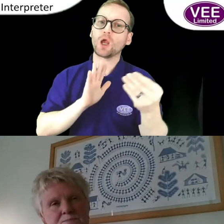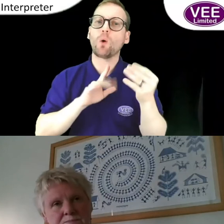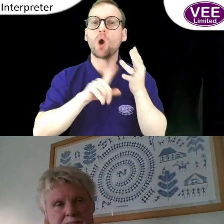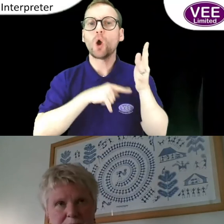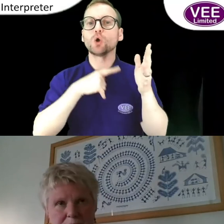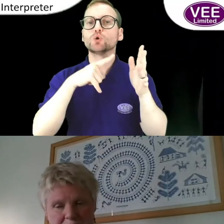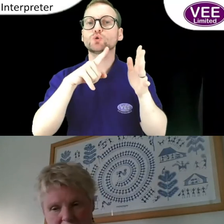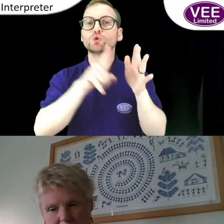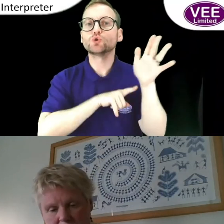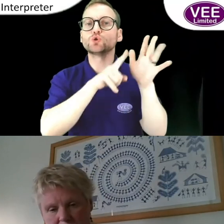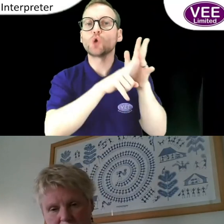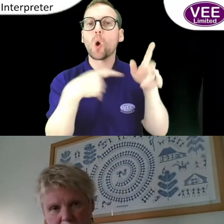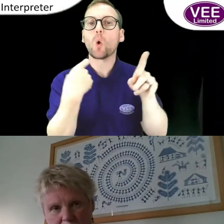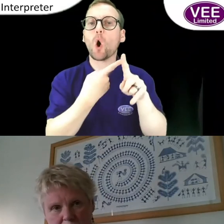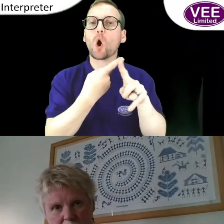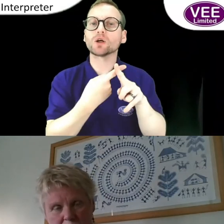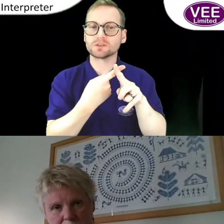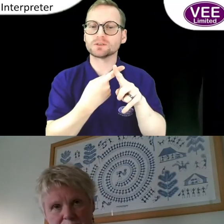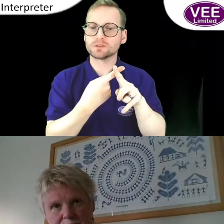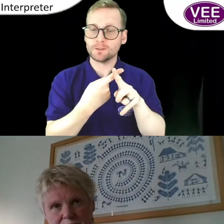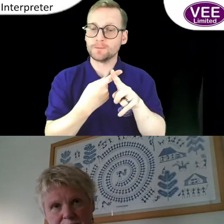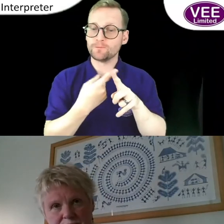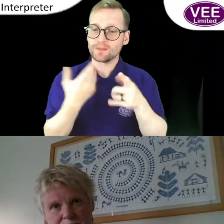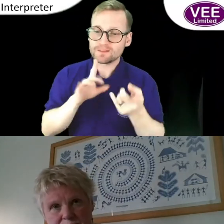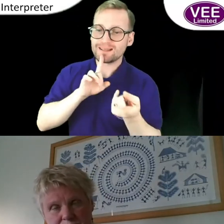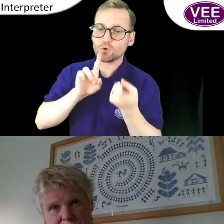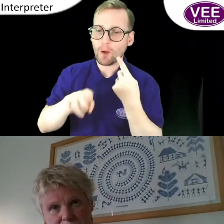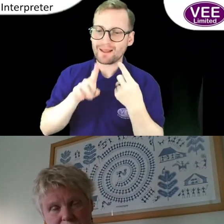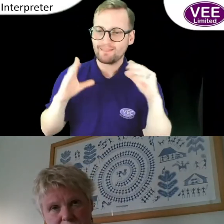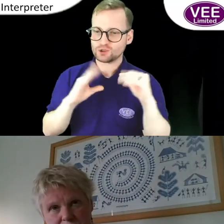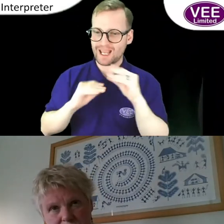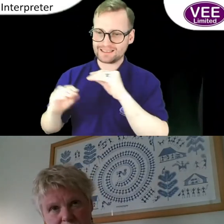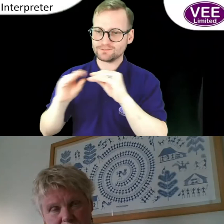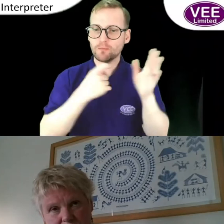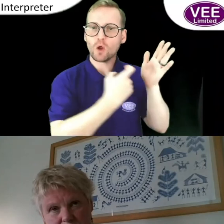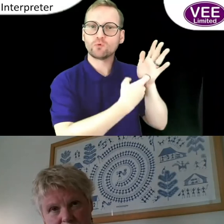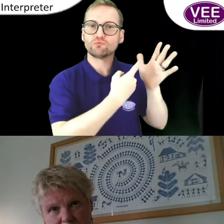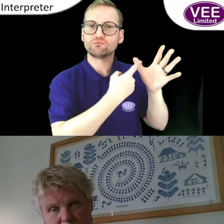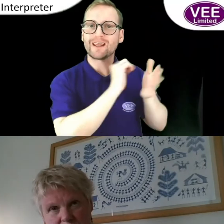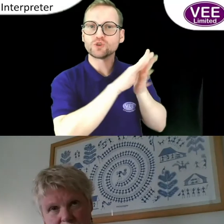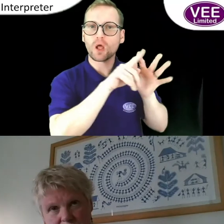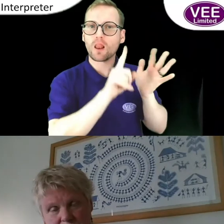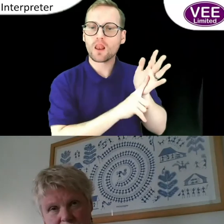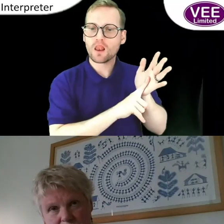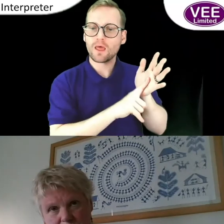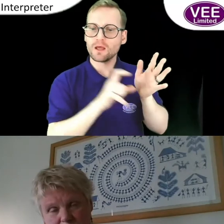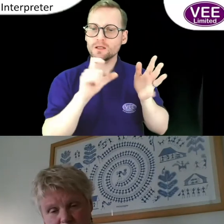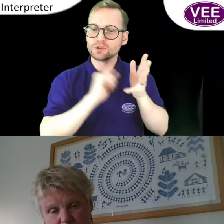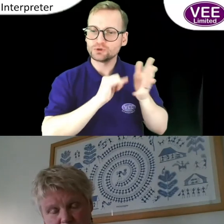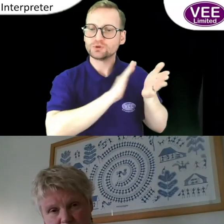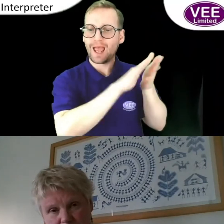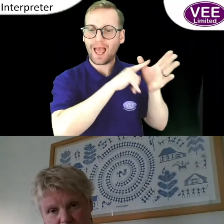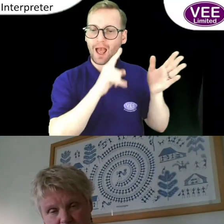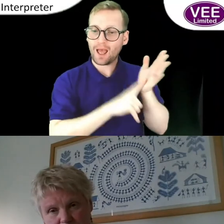echoing Jo's words. And there's just been a comment in the chat from Rachel Shah saying, here, there needs to be more